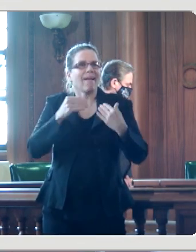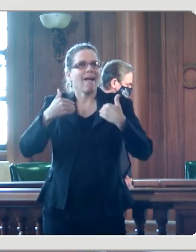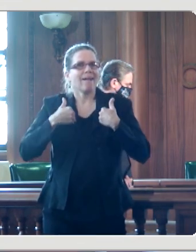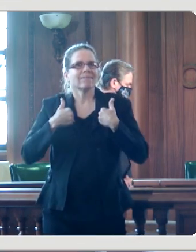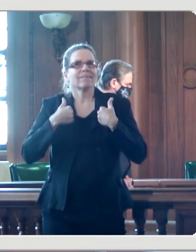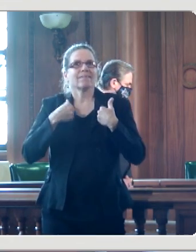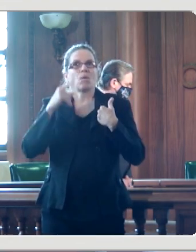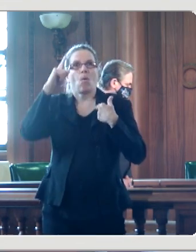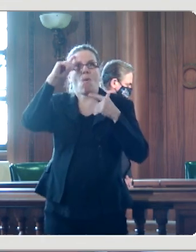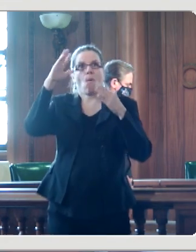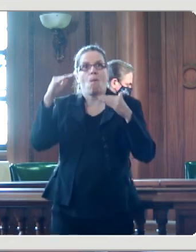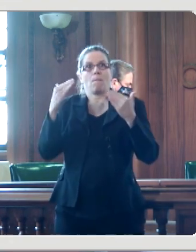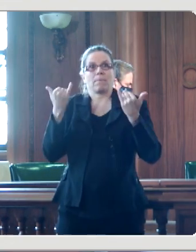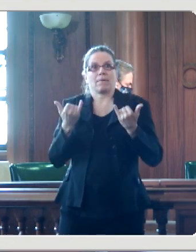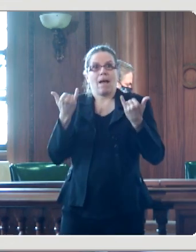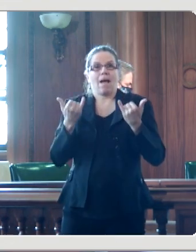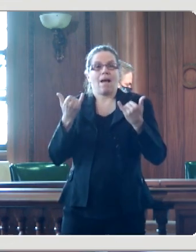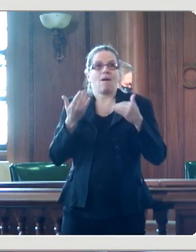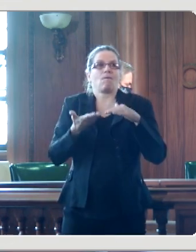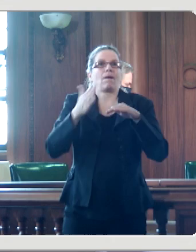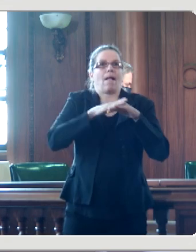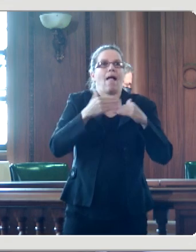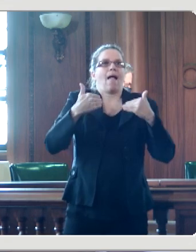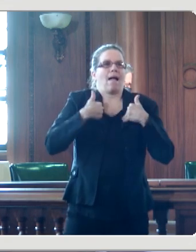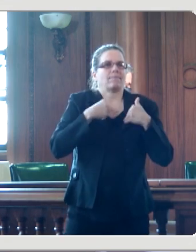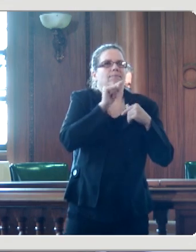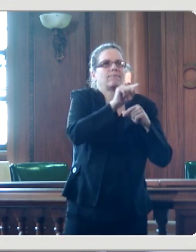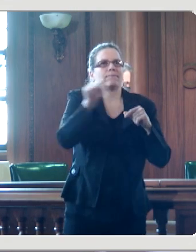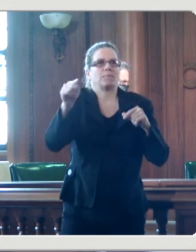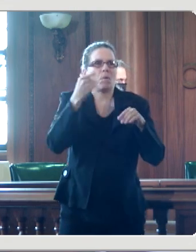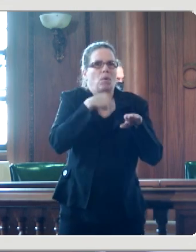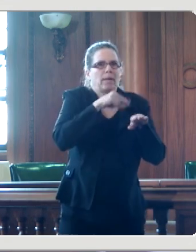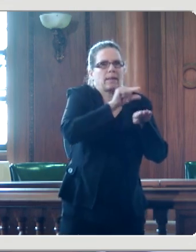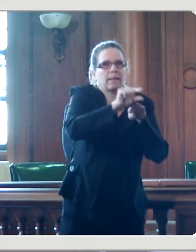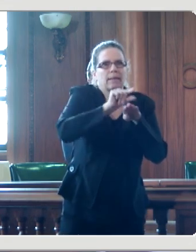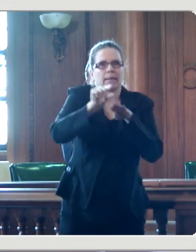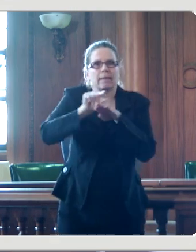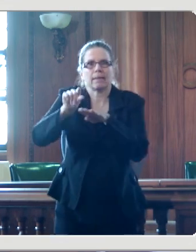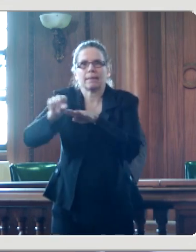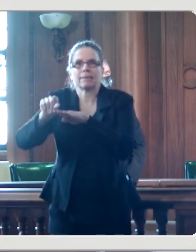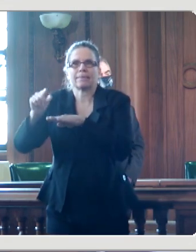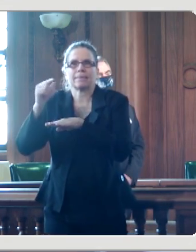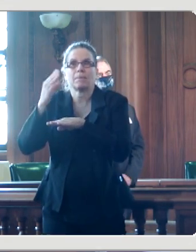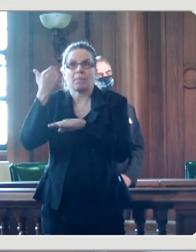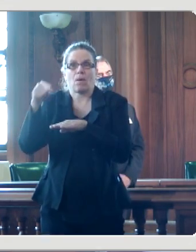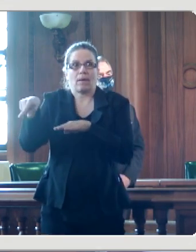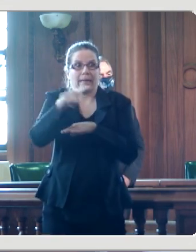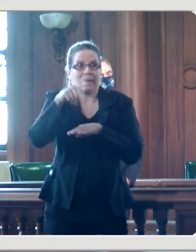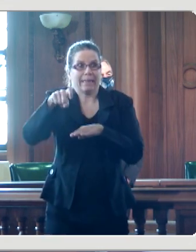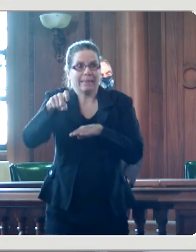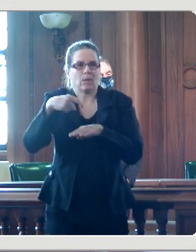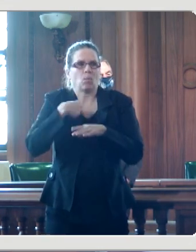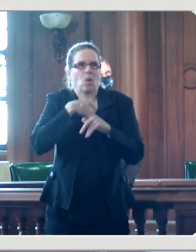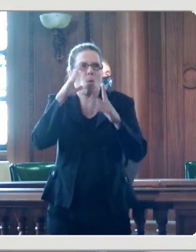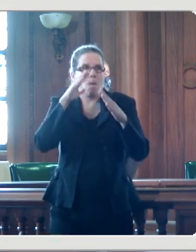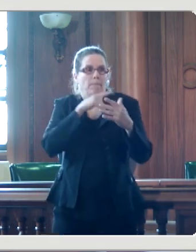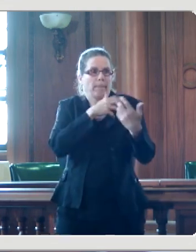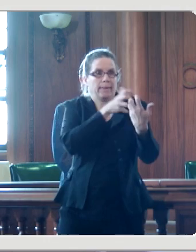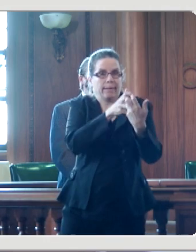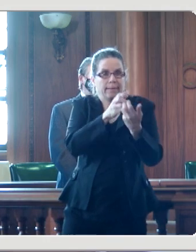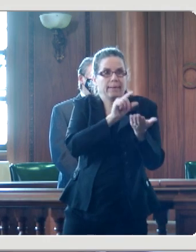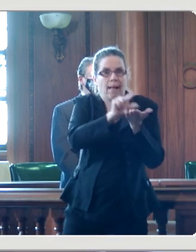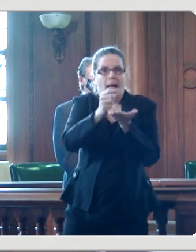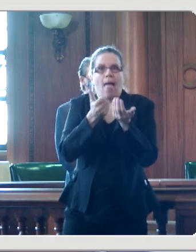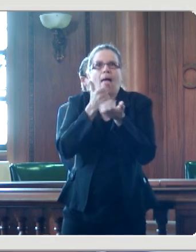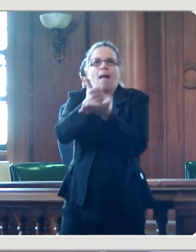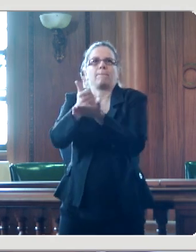in reaching more businesses and fulfilling more of their needs. With that said, we are obviously